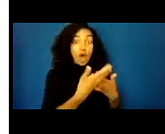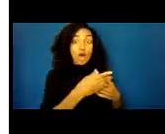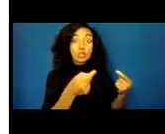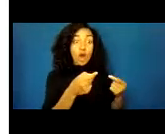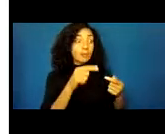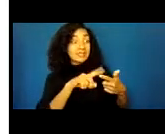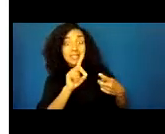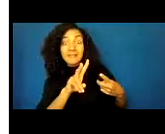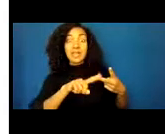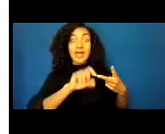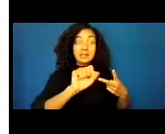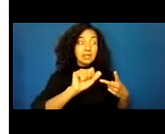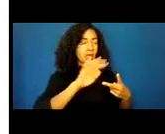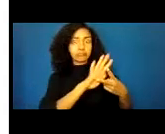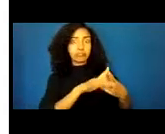climates.